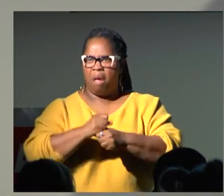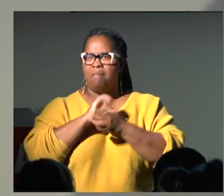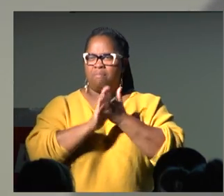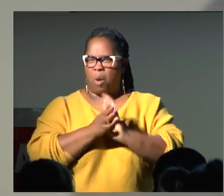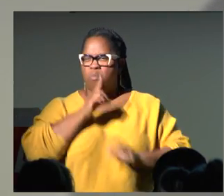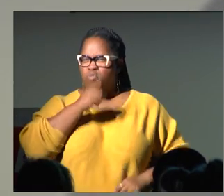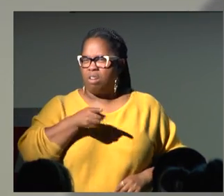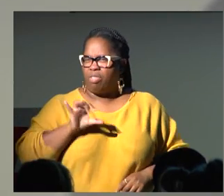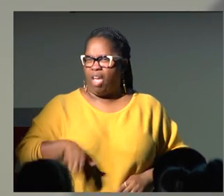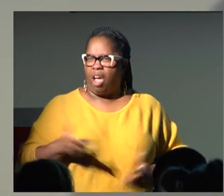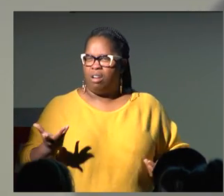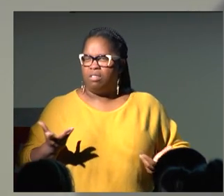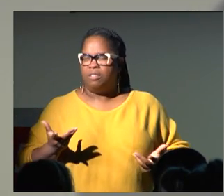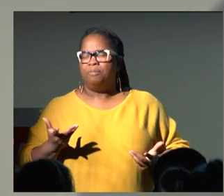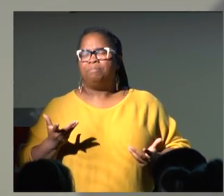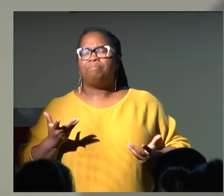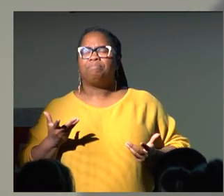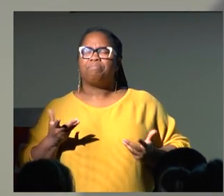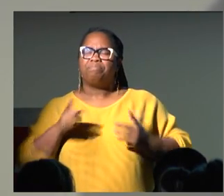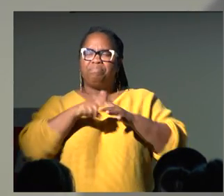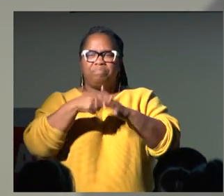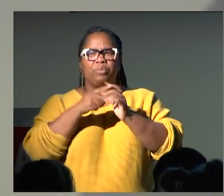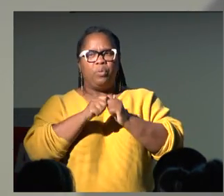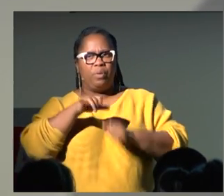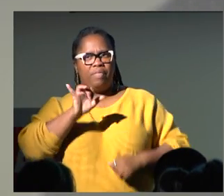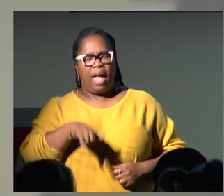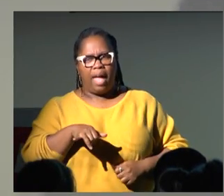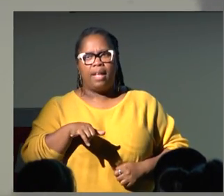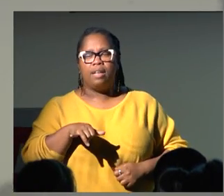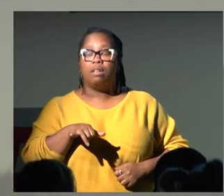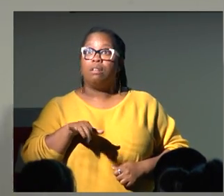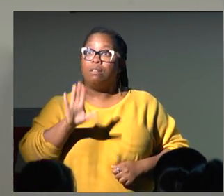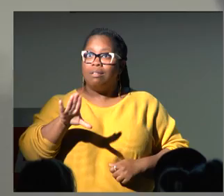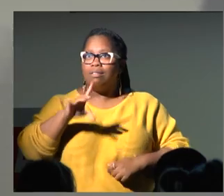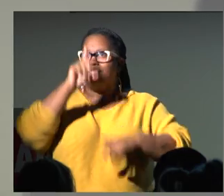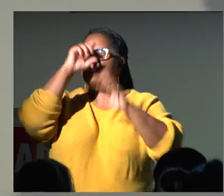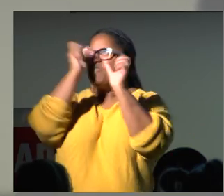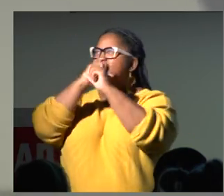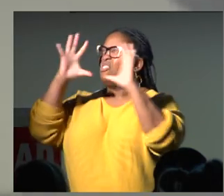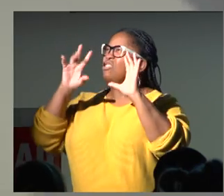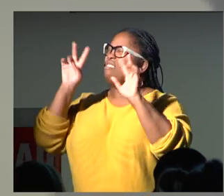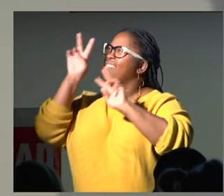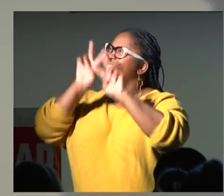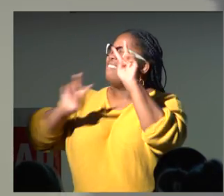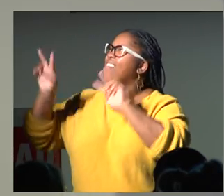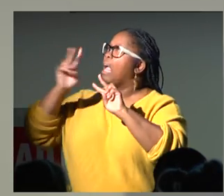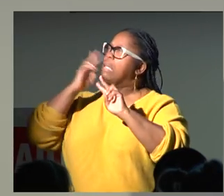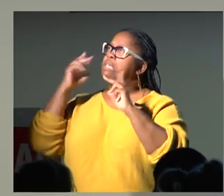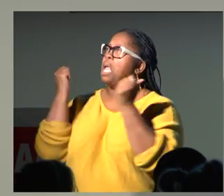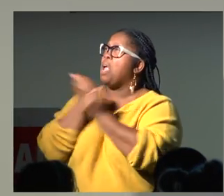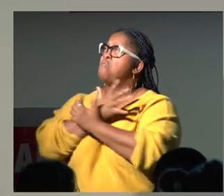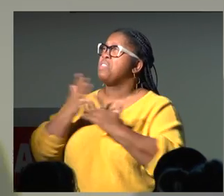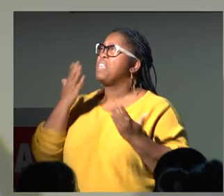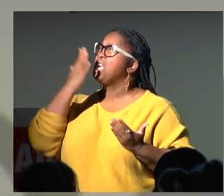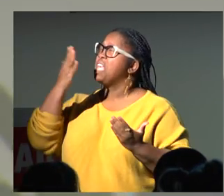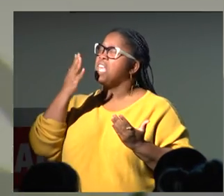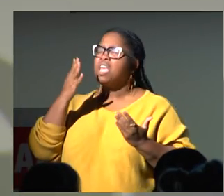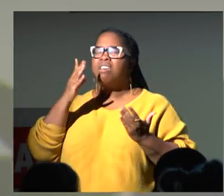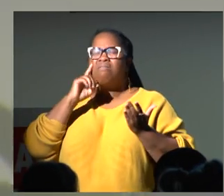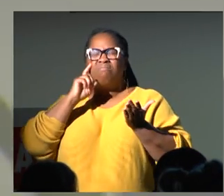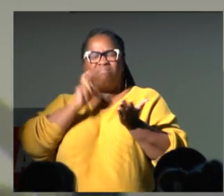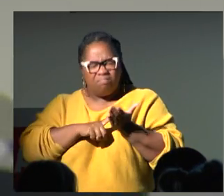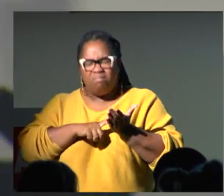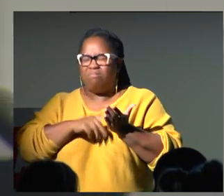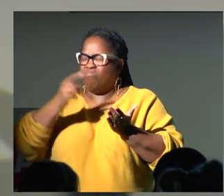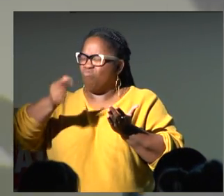And so from there, I, and in the vision, I pre-see everything. Like, a few things I know right away